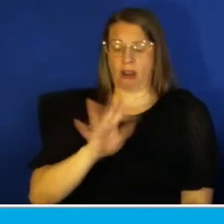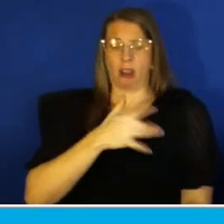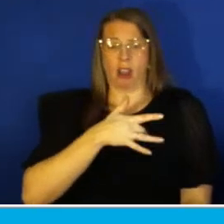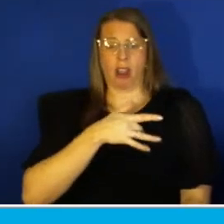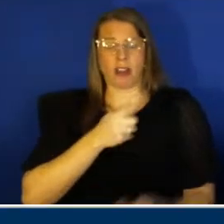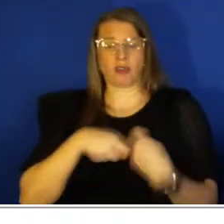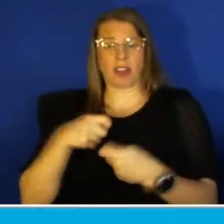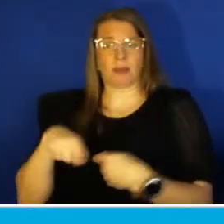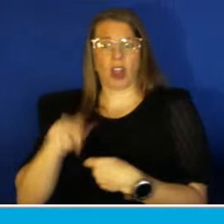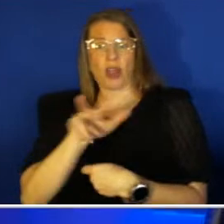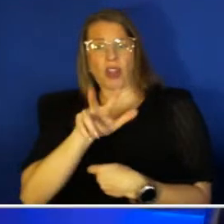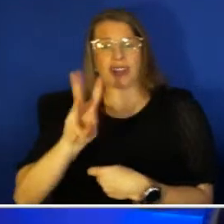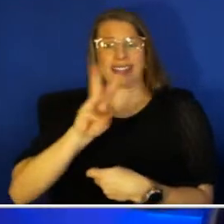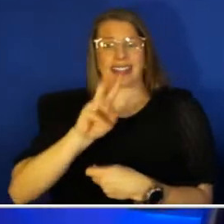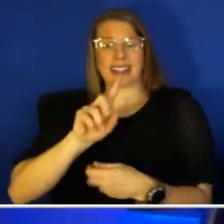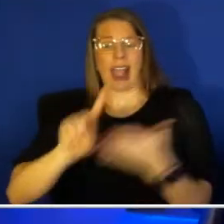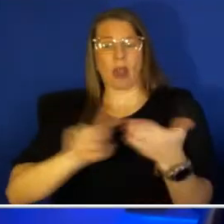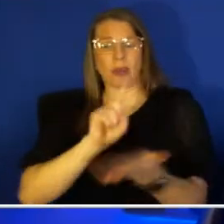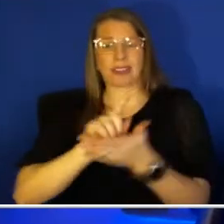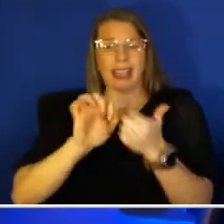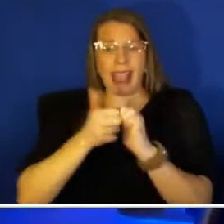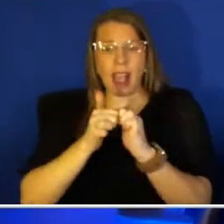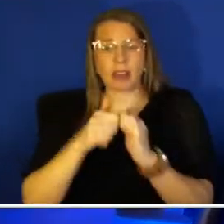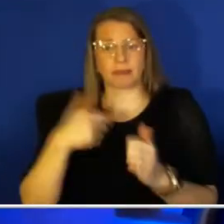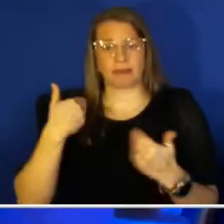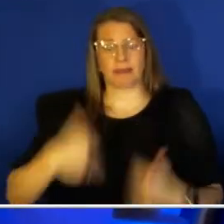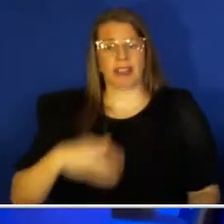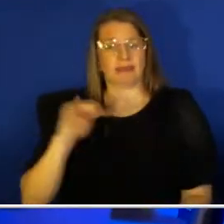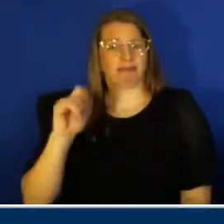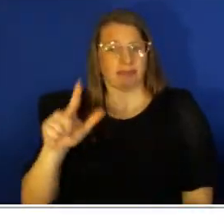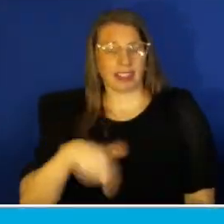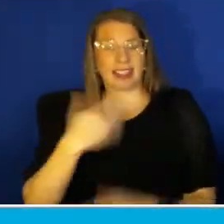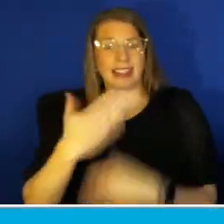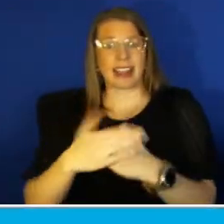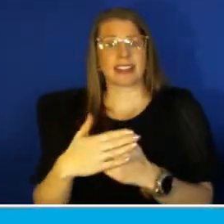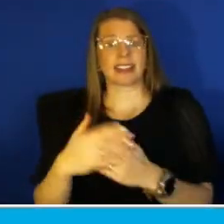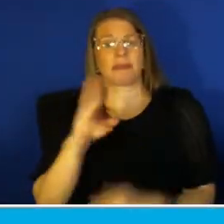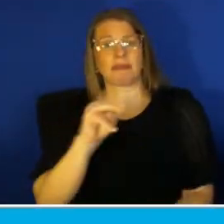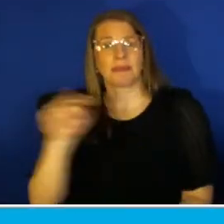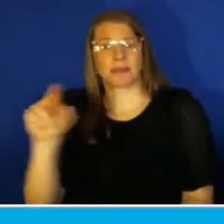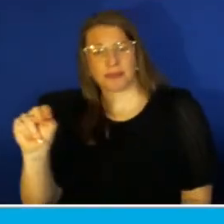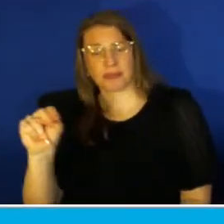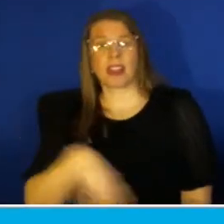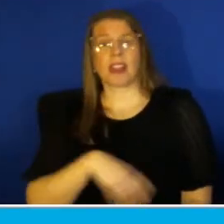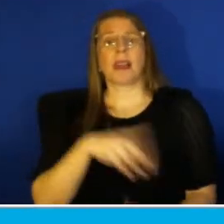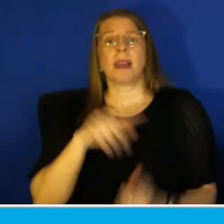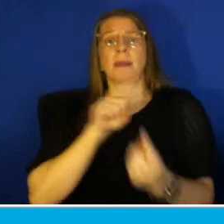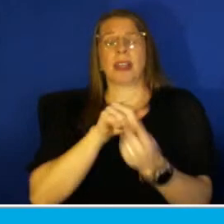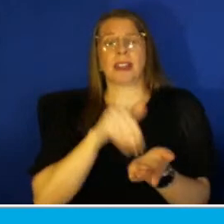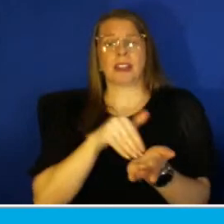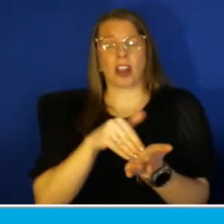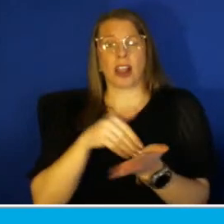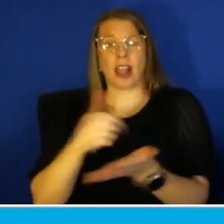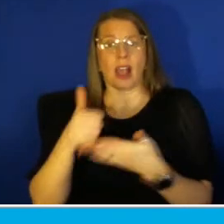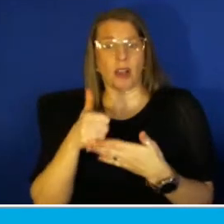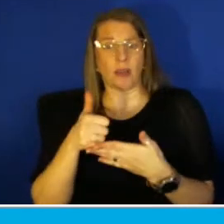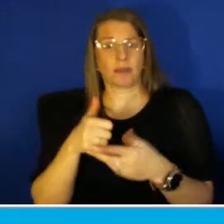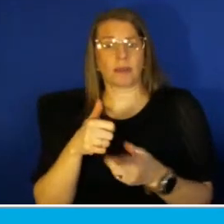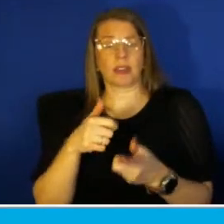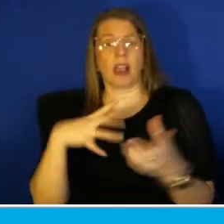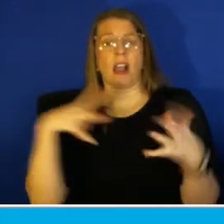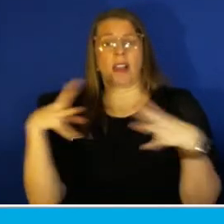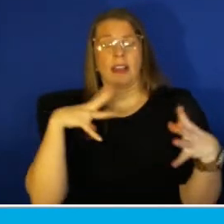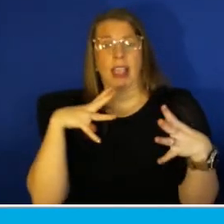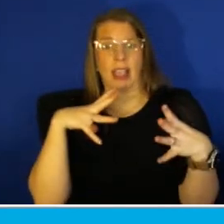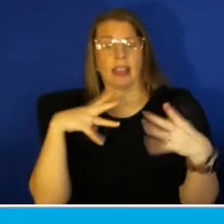36 hours? I'm Jessica Lovell on the next Morning Medical Update. Meet the doctor who helped pull off this holiday feat, plus one